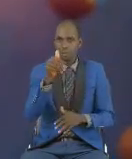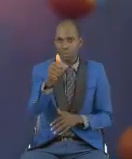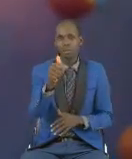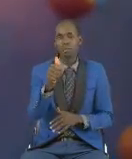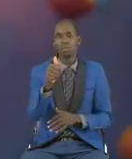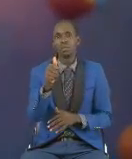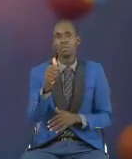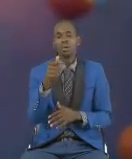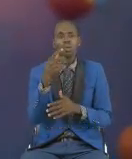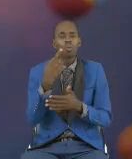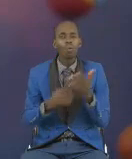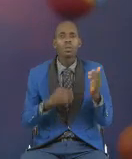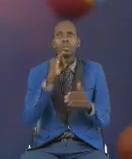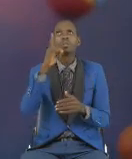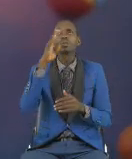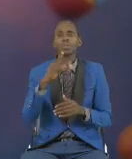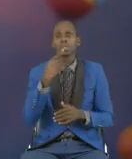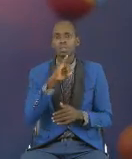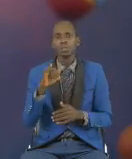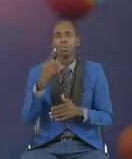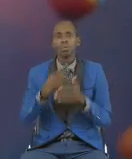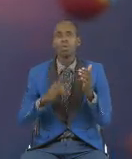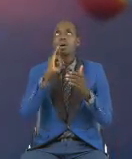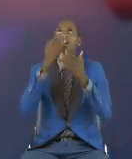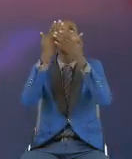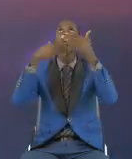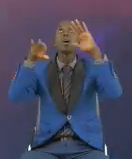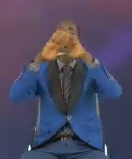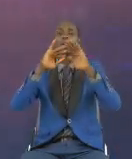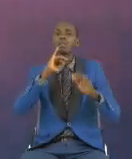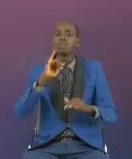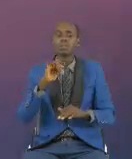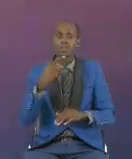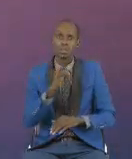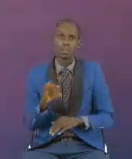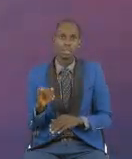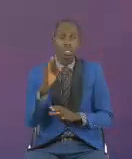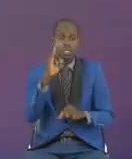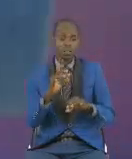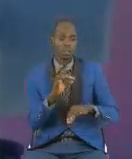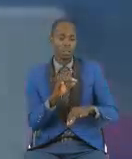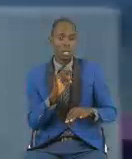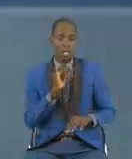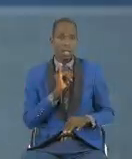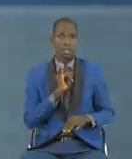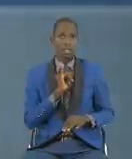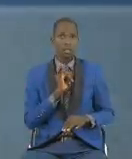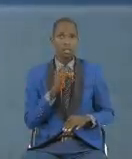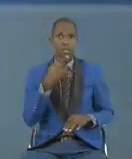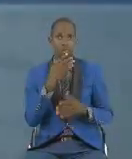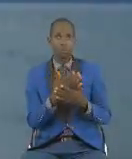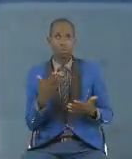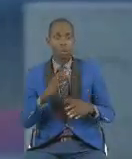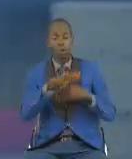say? What does heaven say? If earth says something, and all of earth join